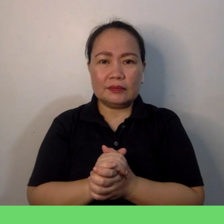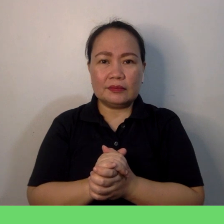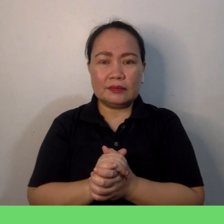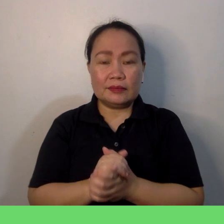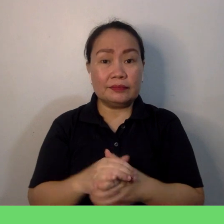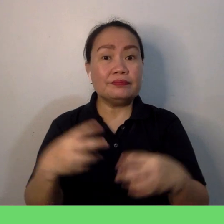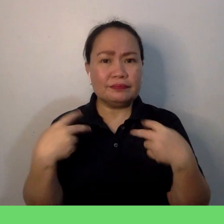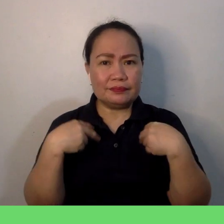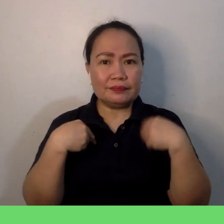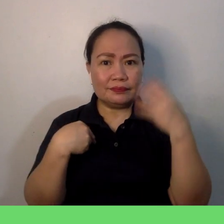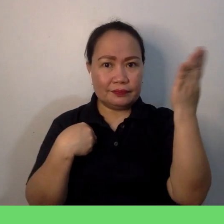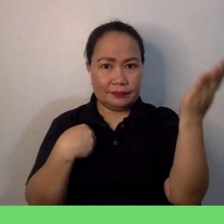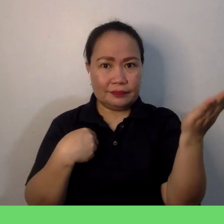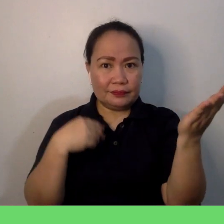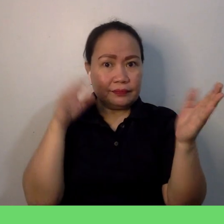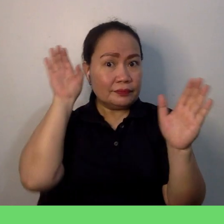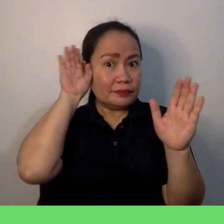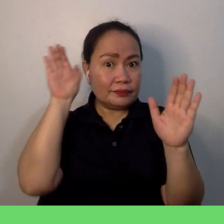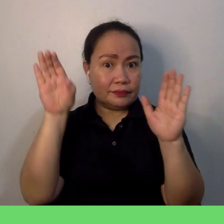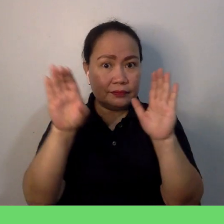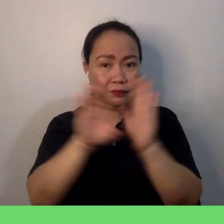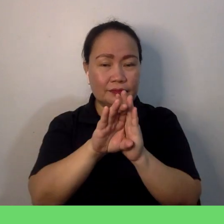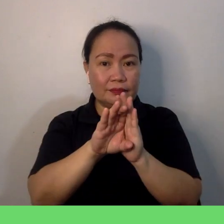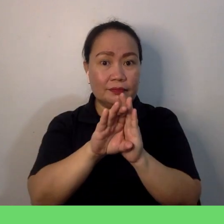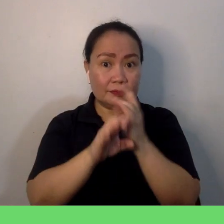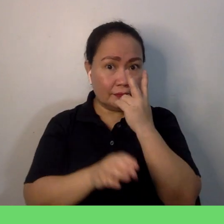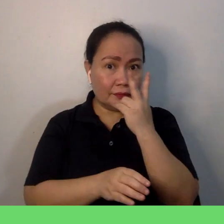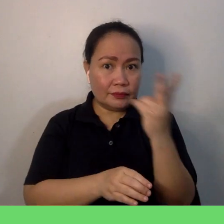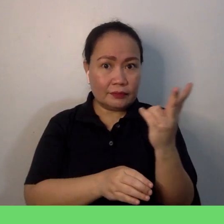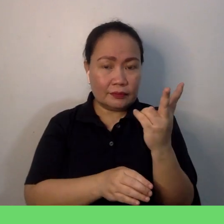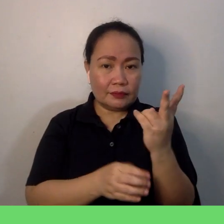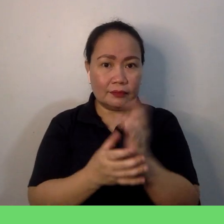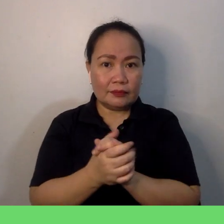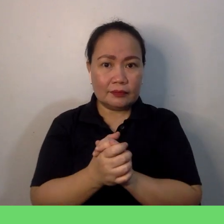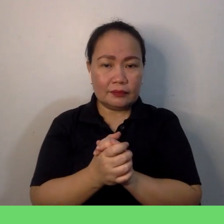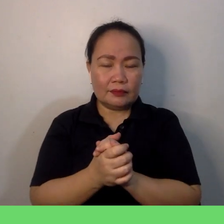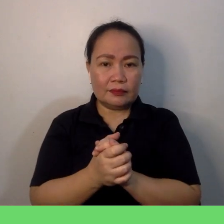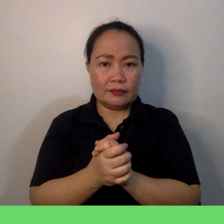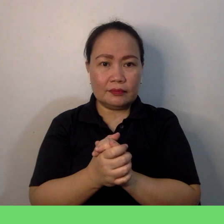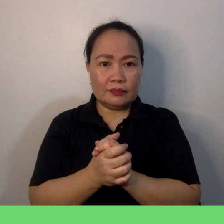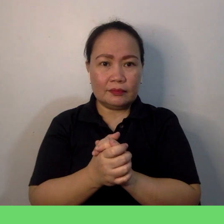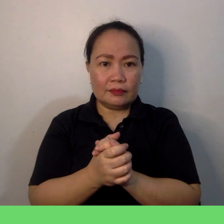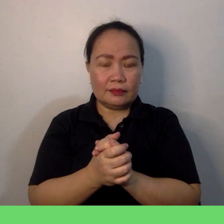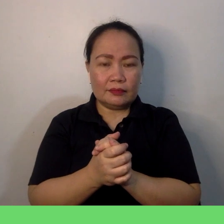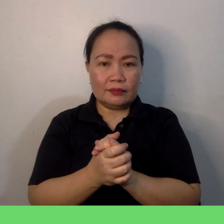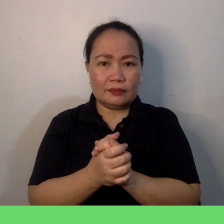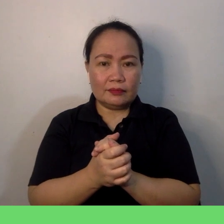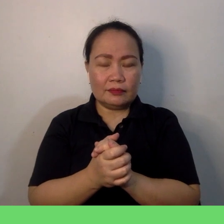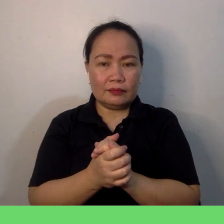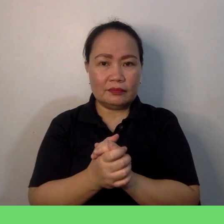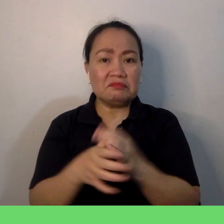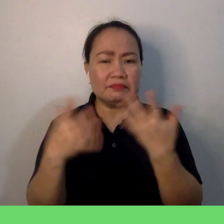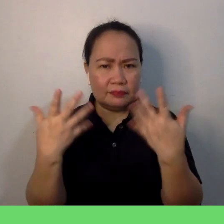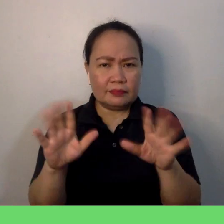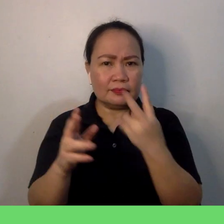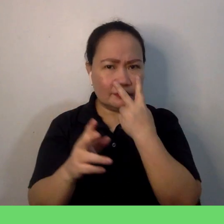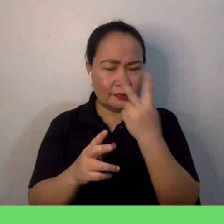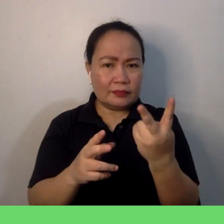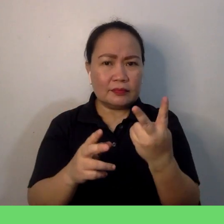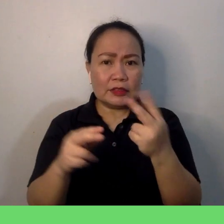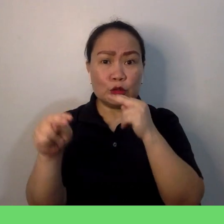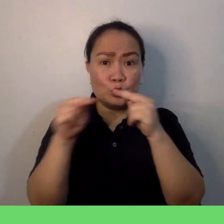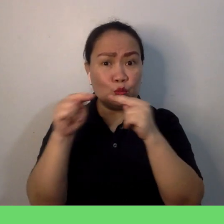I have here sets of pictures. So as you can see, nakikita na po natin to sa news, sa newspaper,